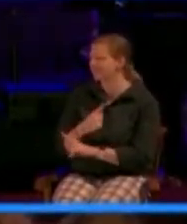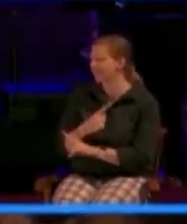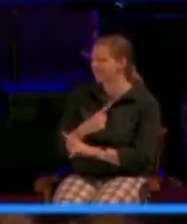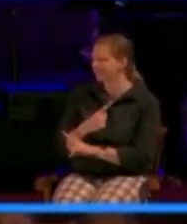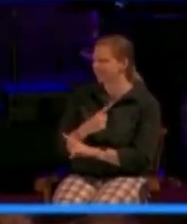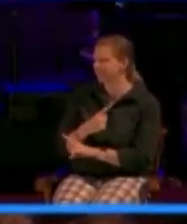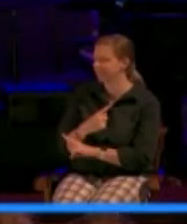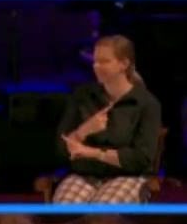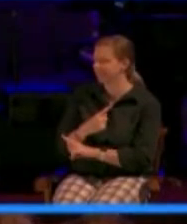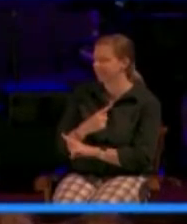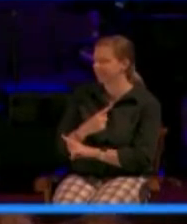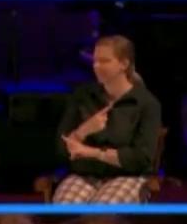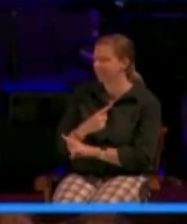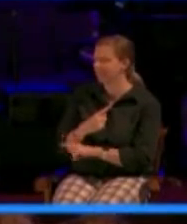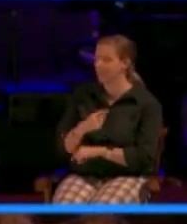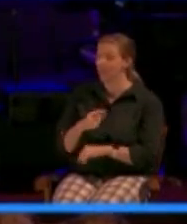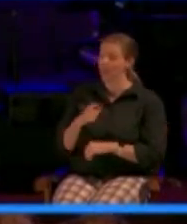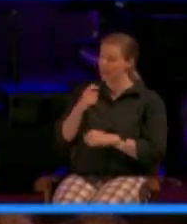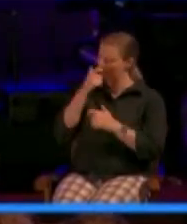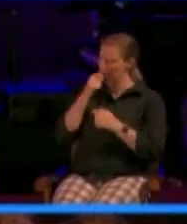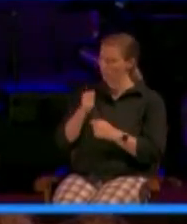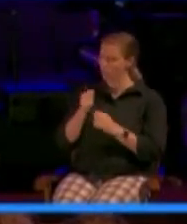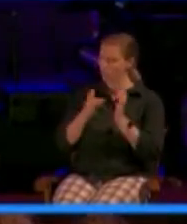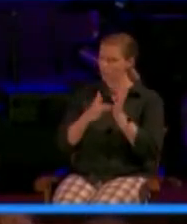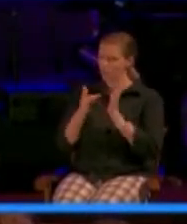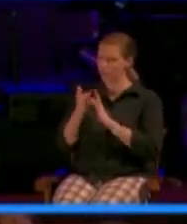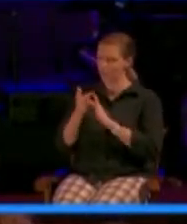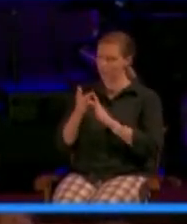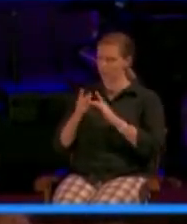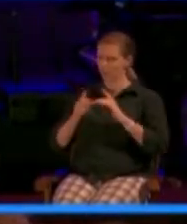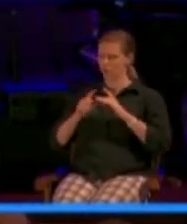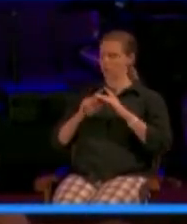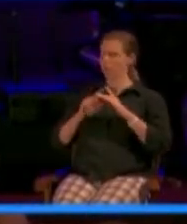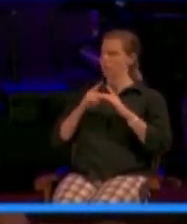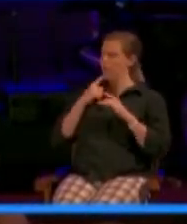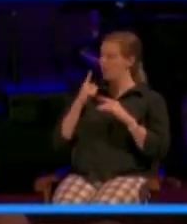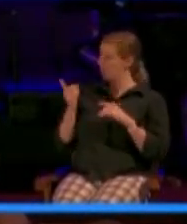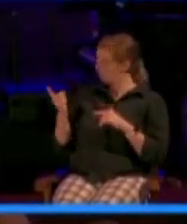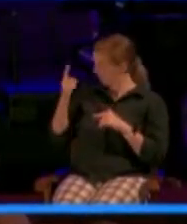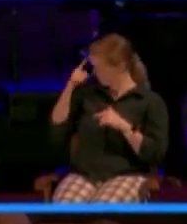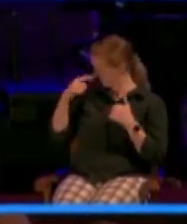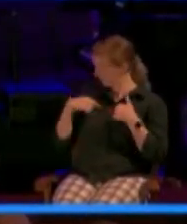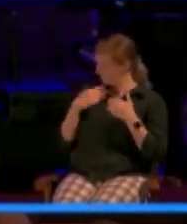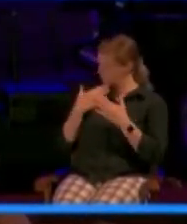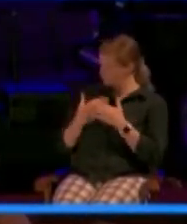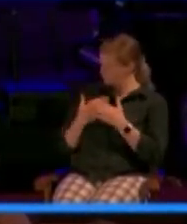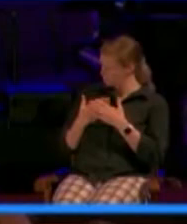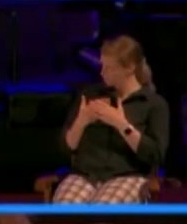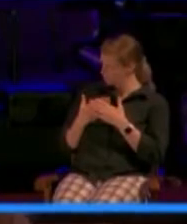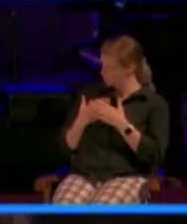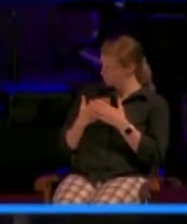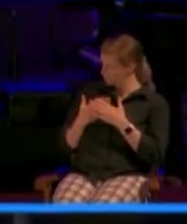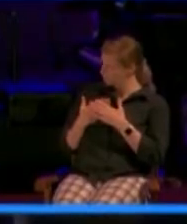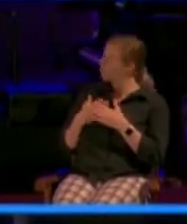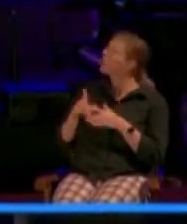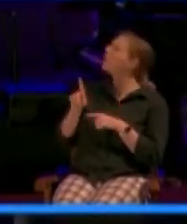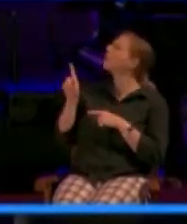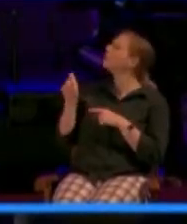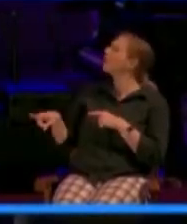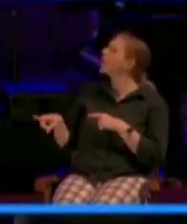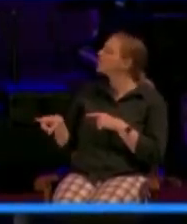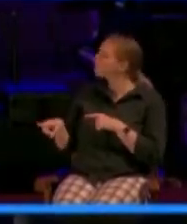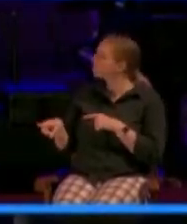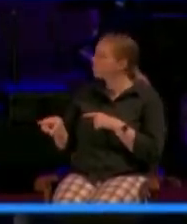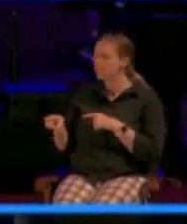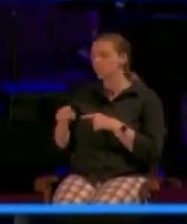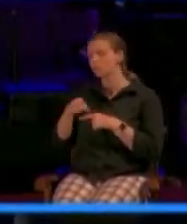along with man? Because you see, we can't deceive ourselves about that. If I'm having trouble with mom and dad, if I'm having trouble with my